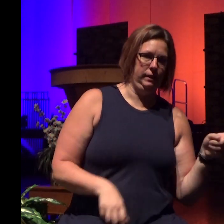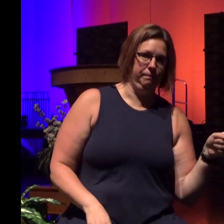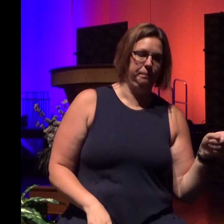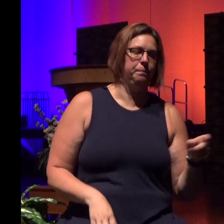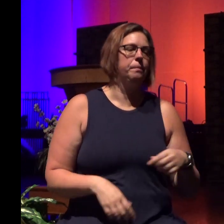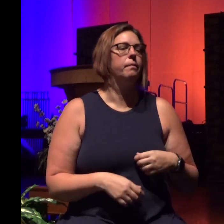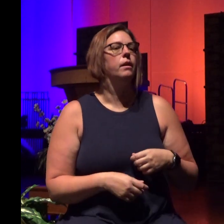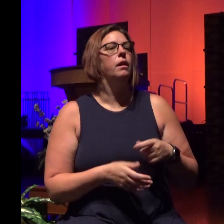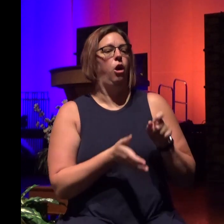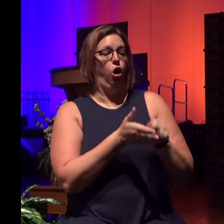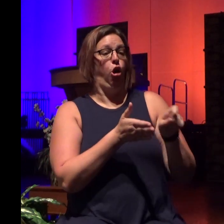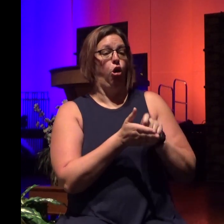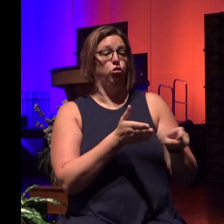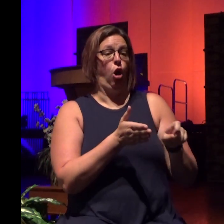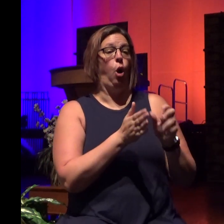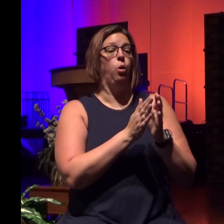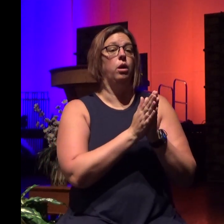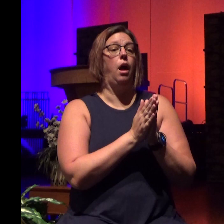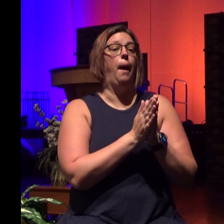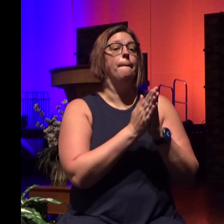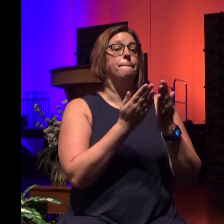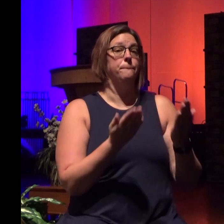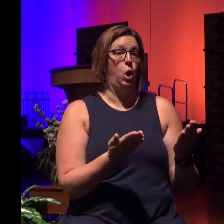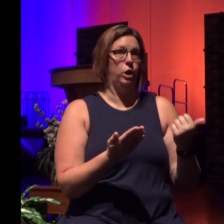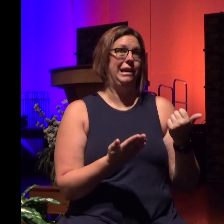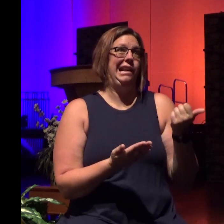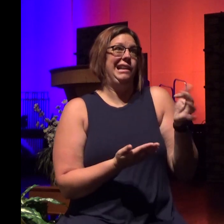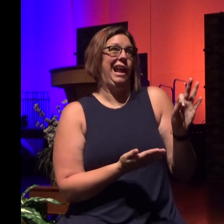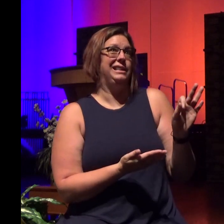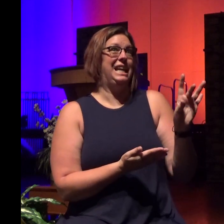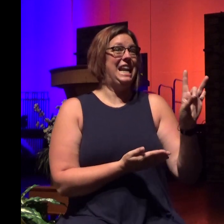him in 1982 called Schindler's Ark, and then later in